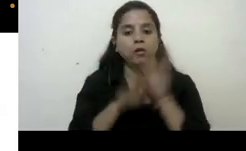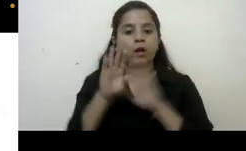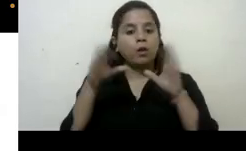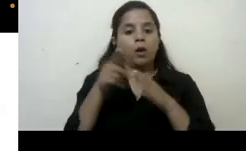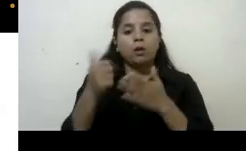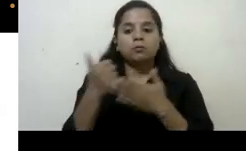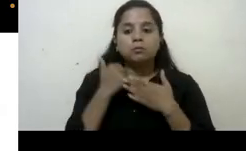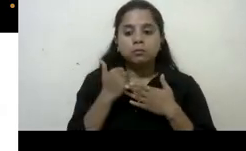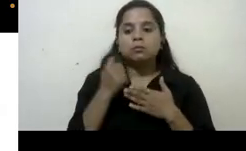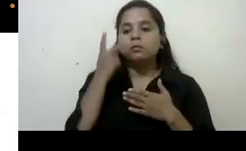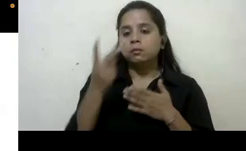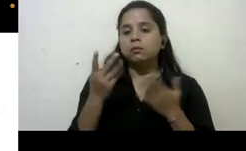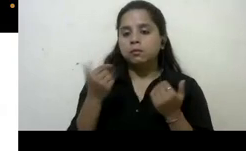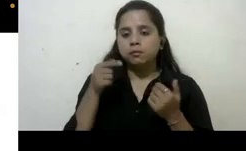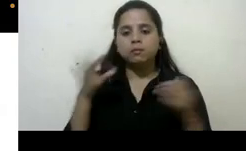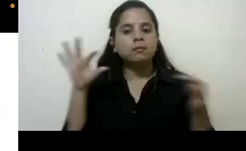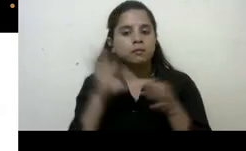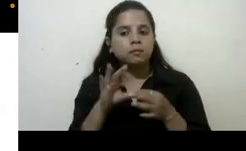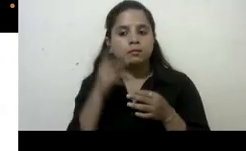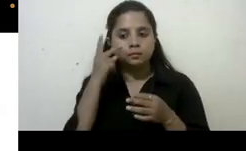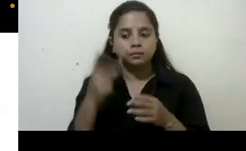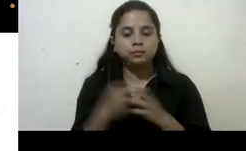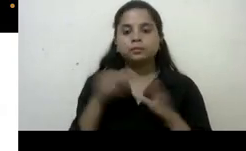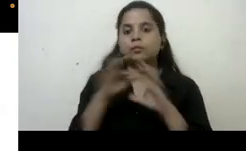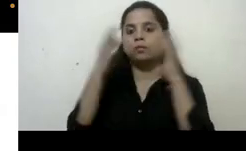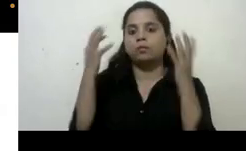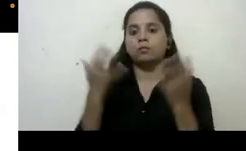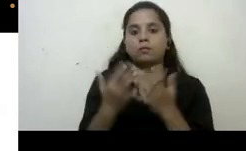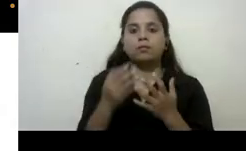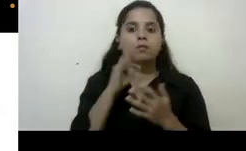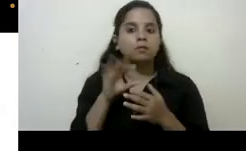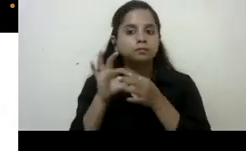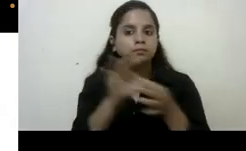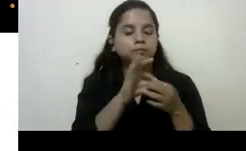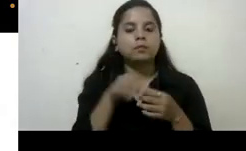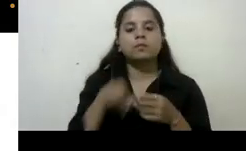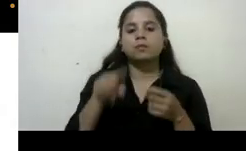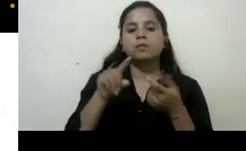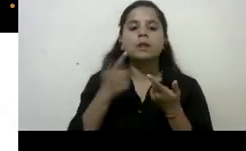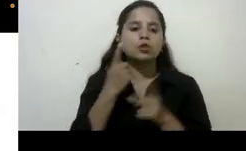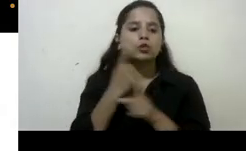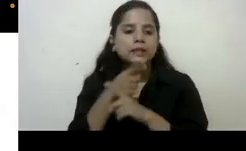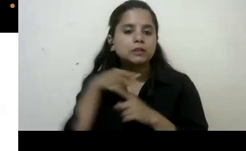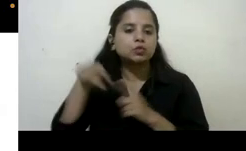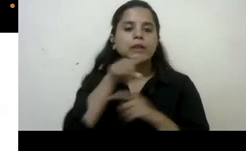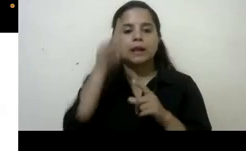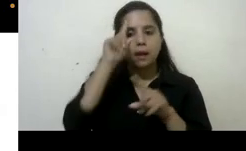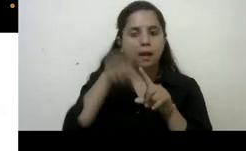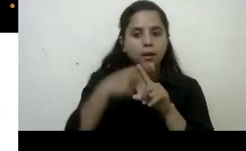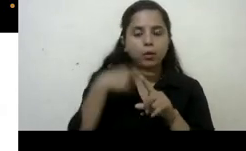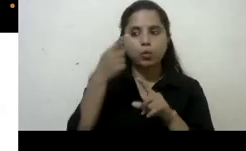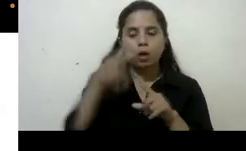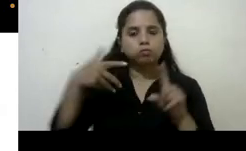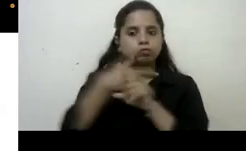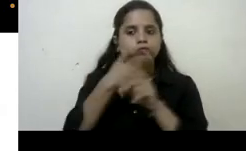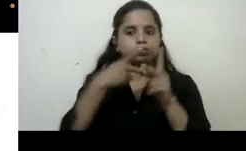to establish and connect with global ELT experts as well as teachers which are having the diverse